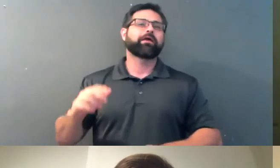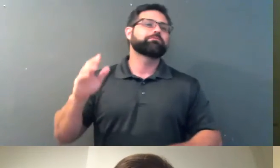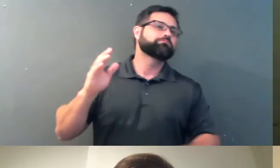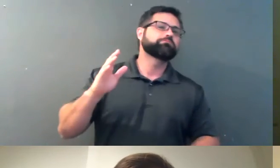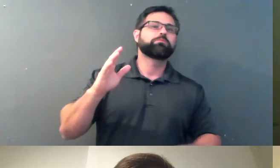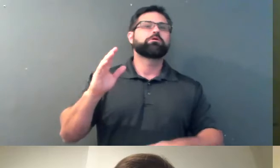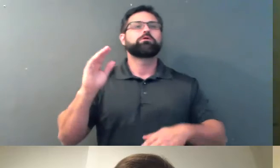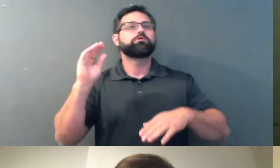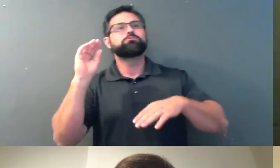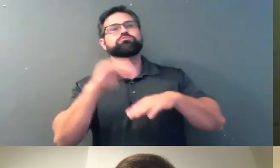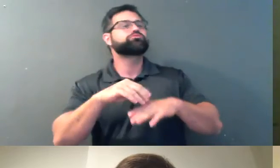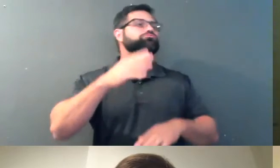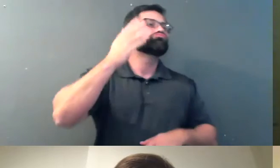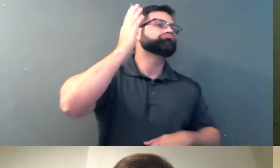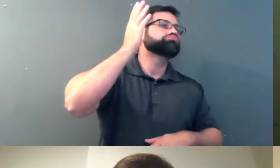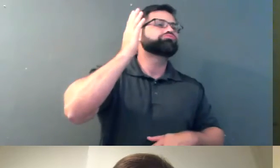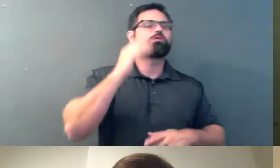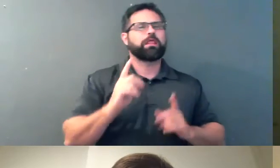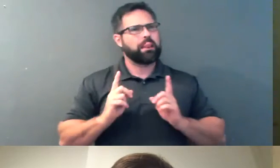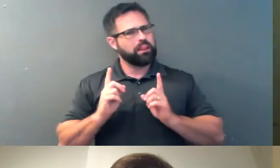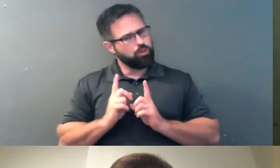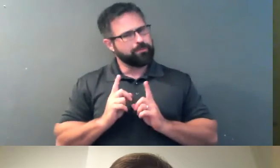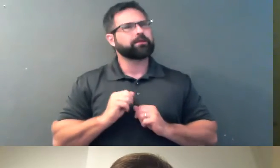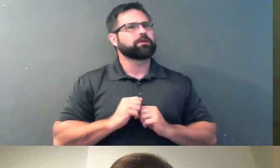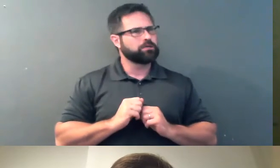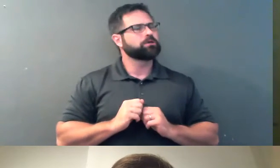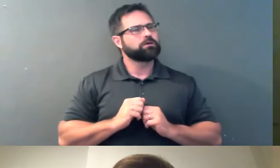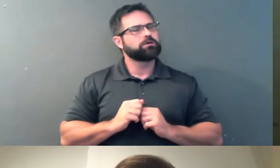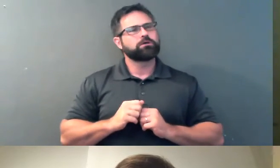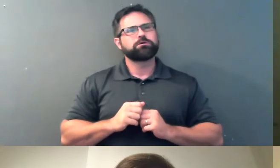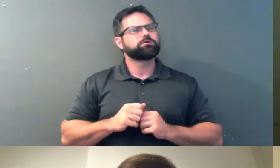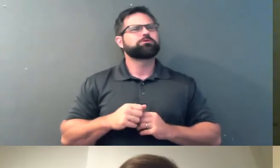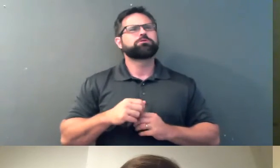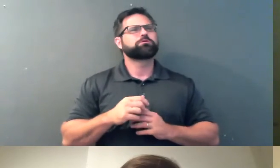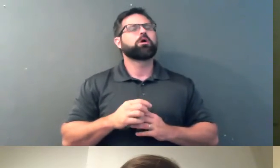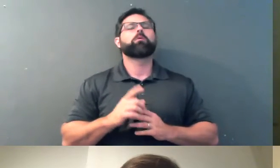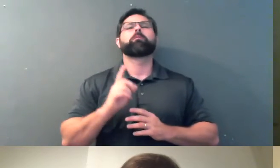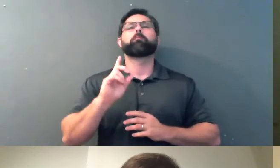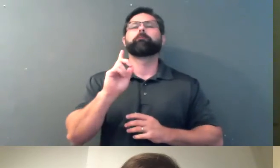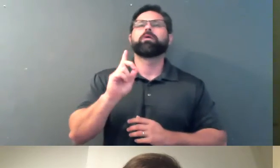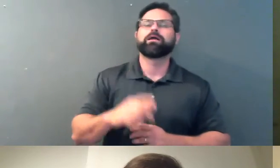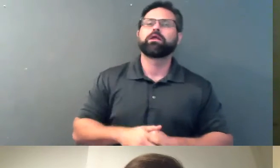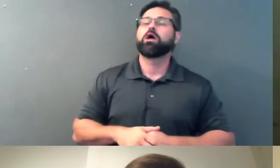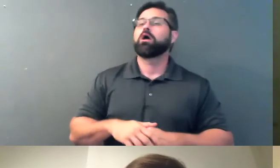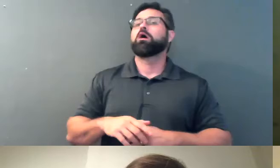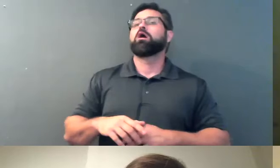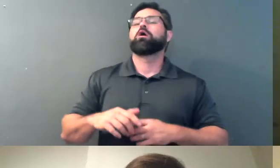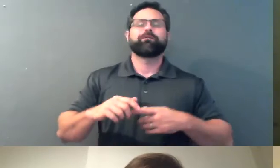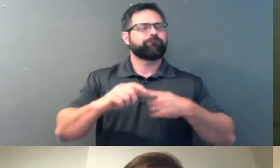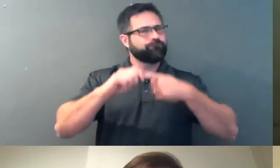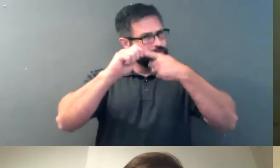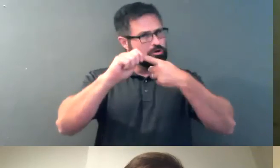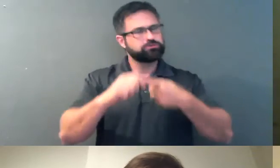and elaborate a little bit more on the question. But the first option, the